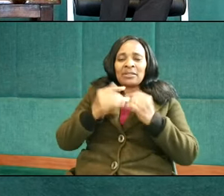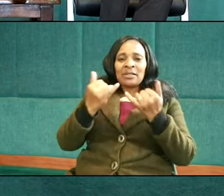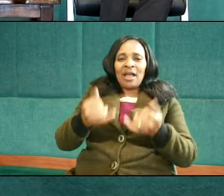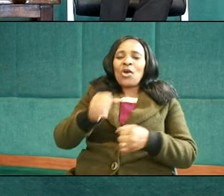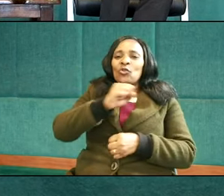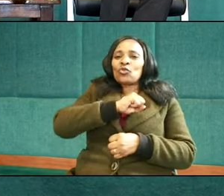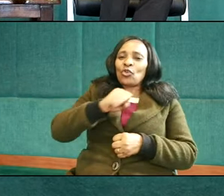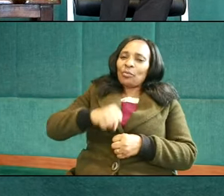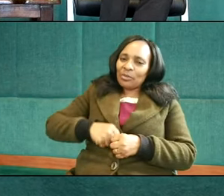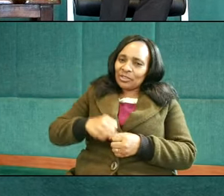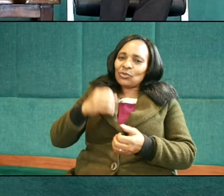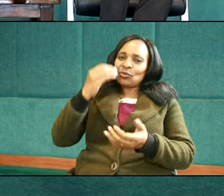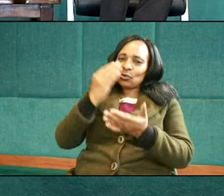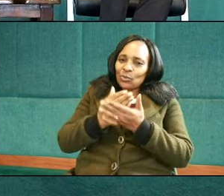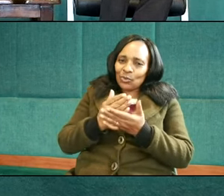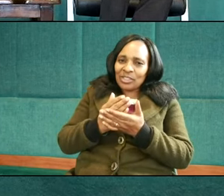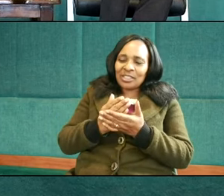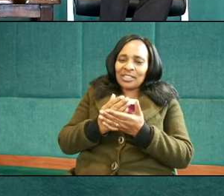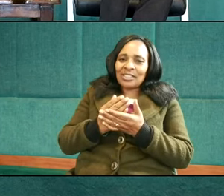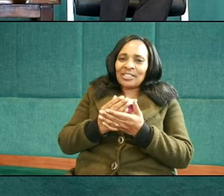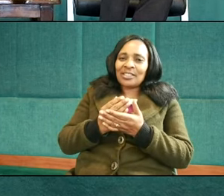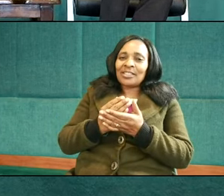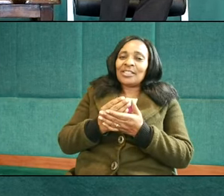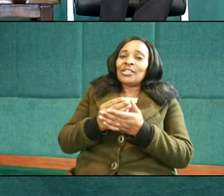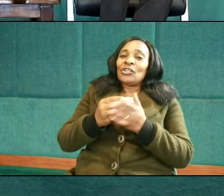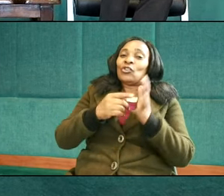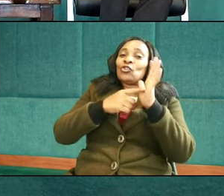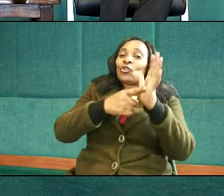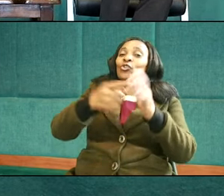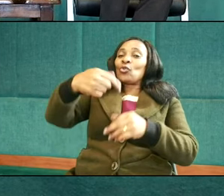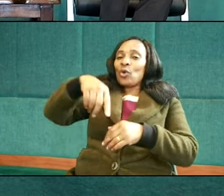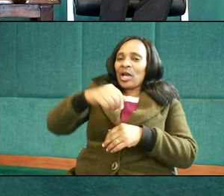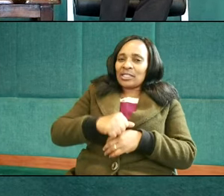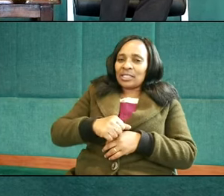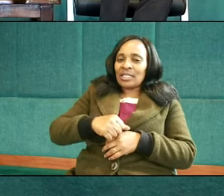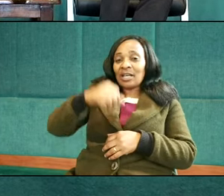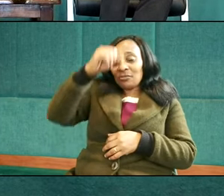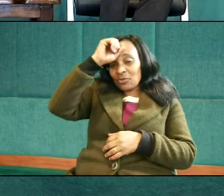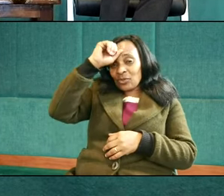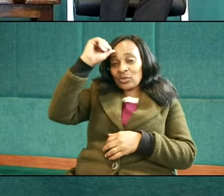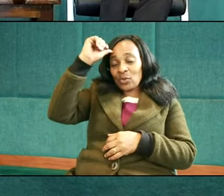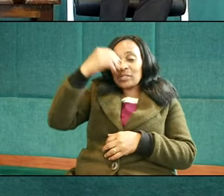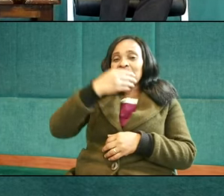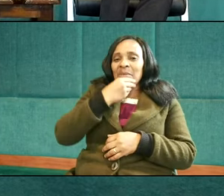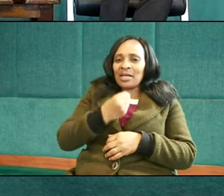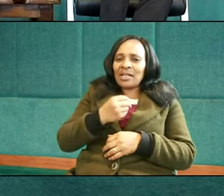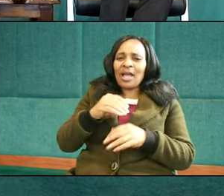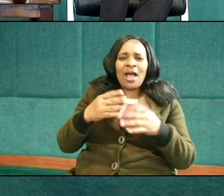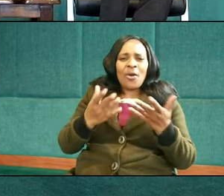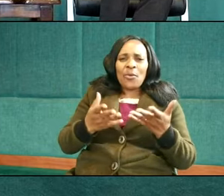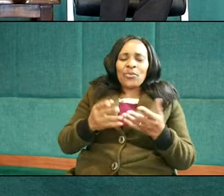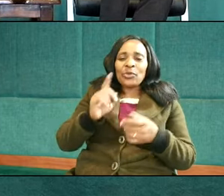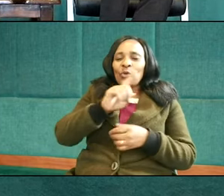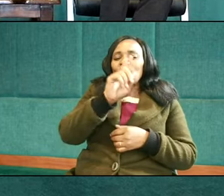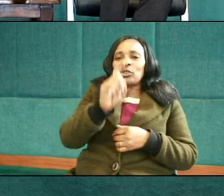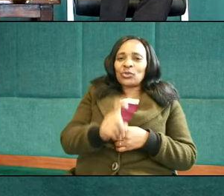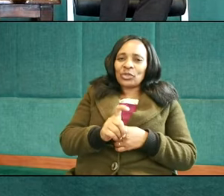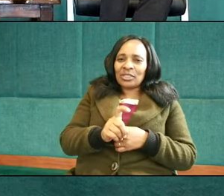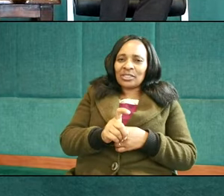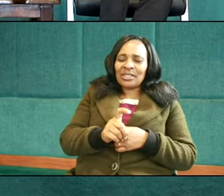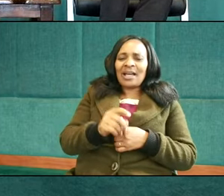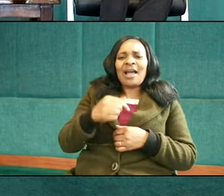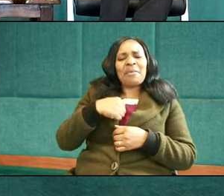Solomon actually is referred to as a foolish wise man. And in relation to the question you asked, I